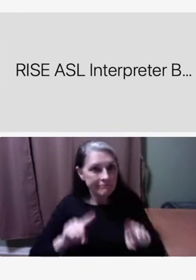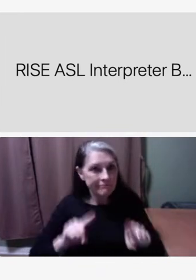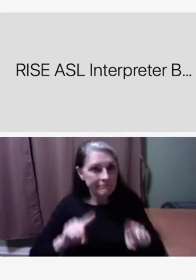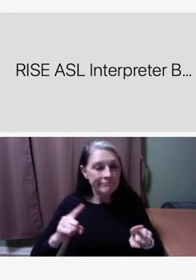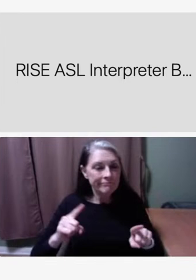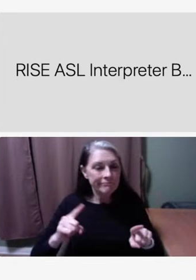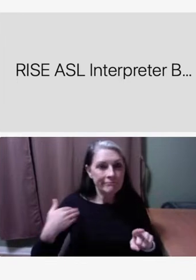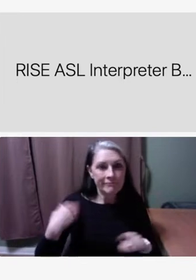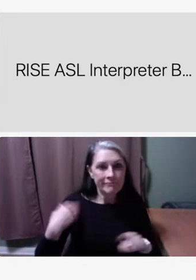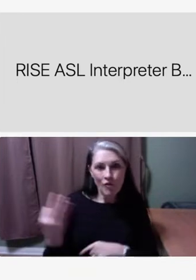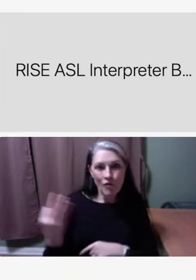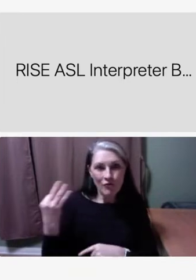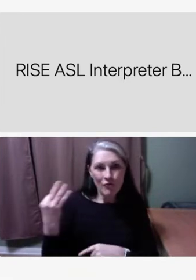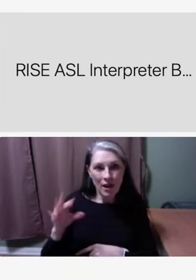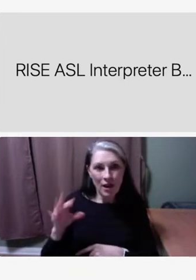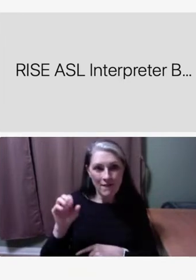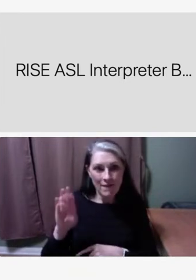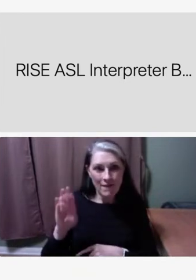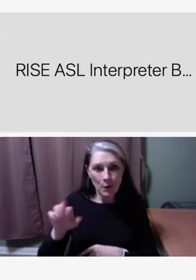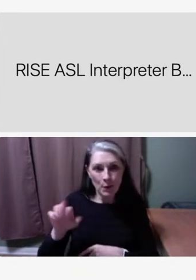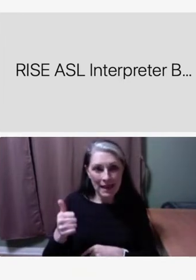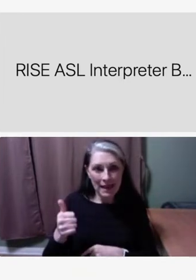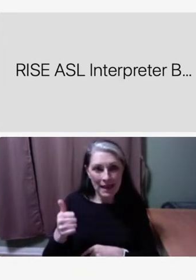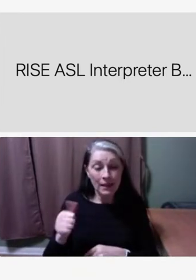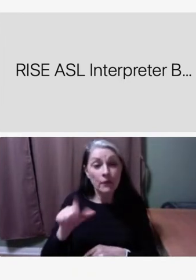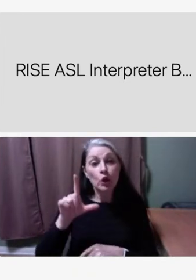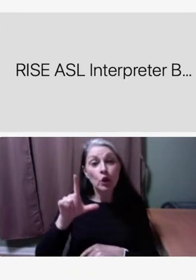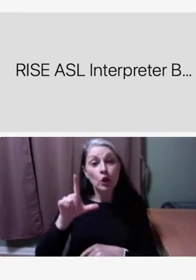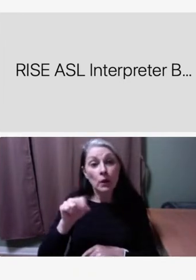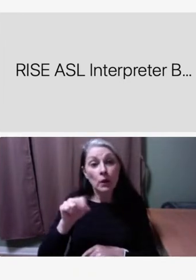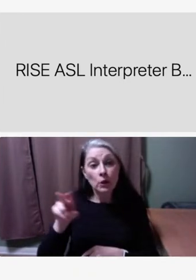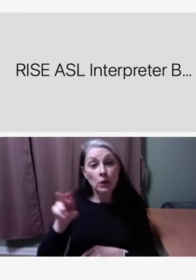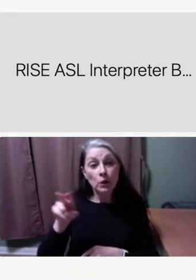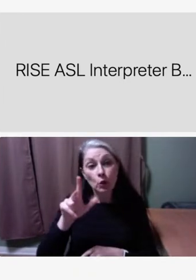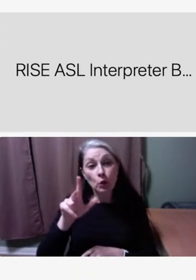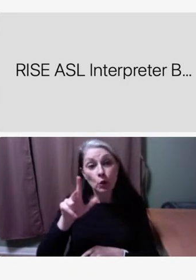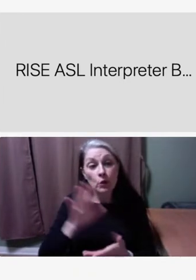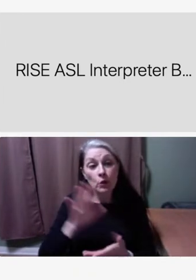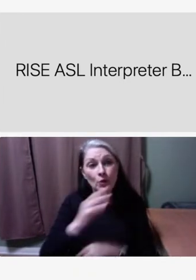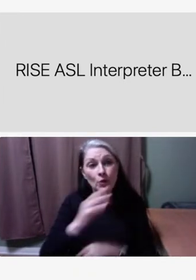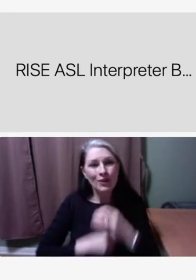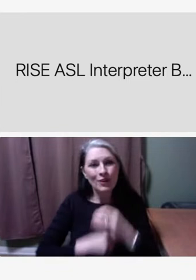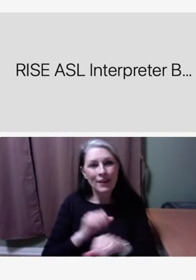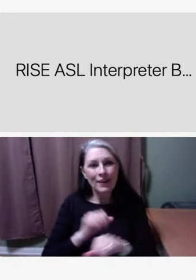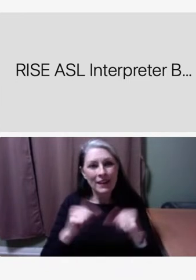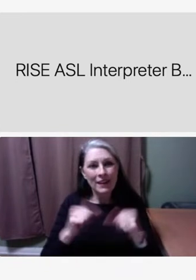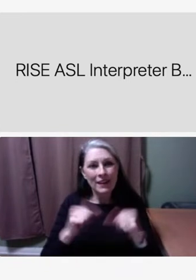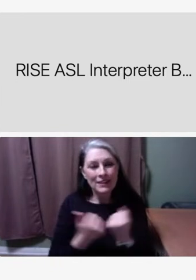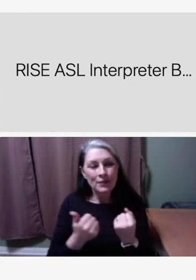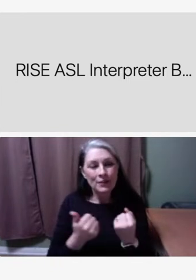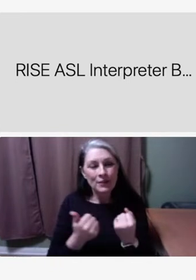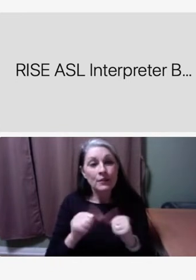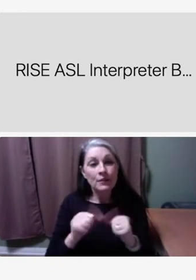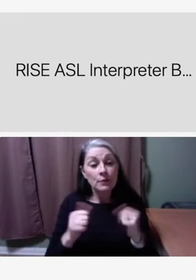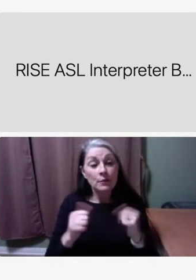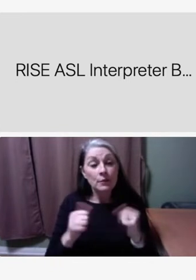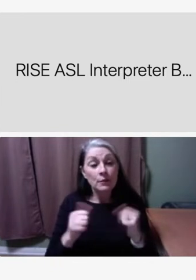the 22-23 school year. The association will complete the ratification. Voting will take place